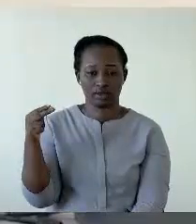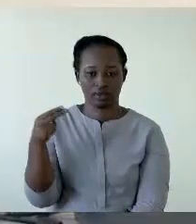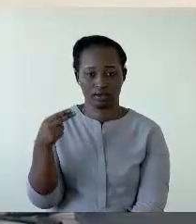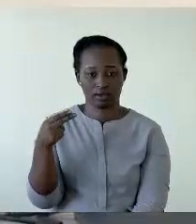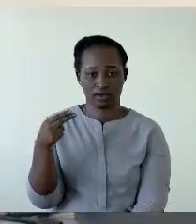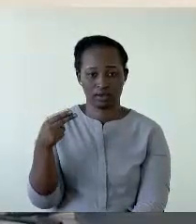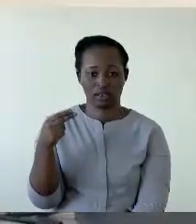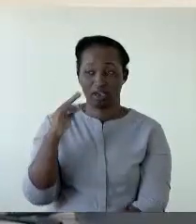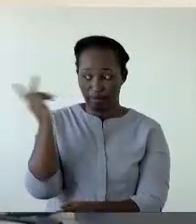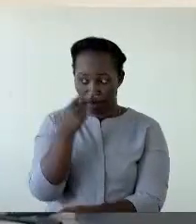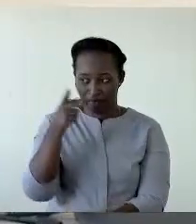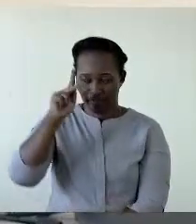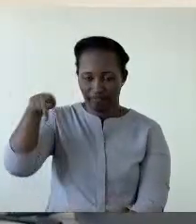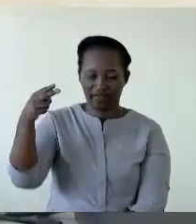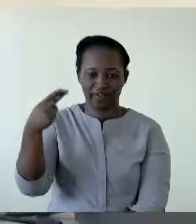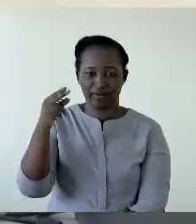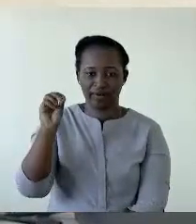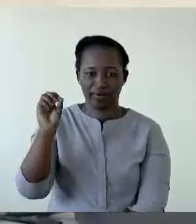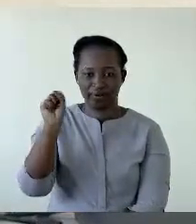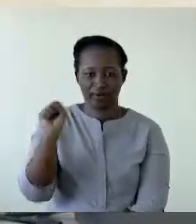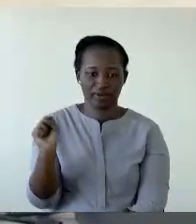and phos